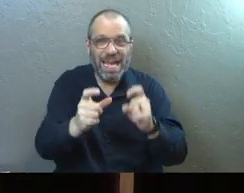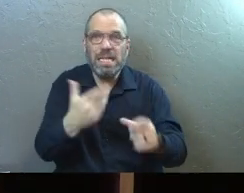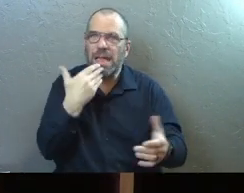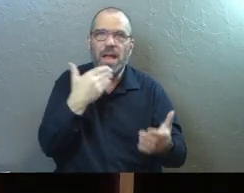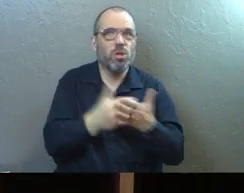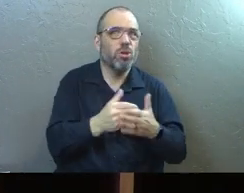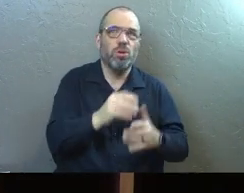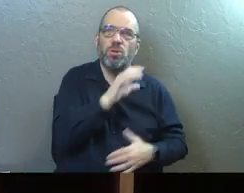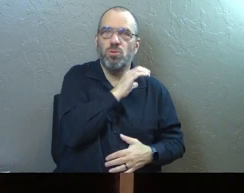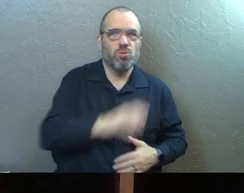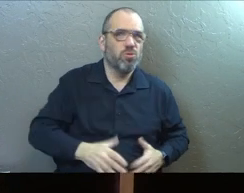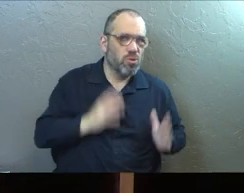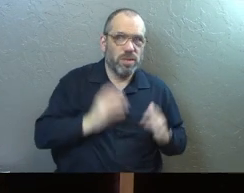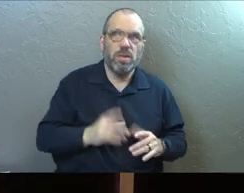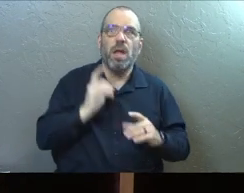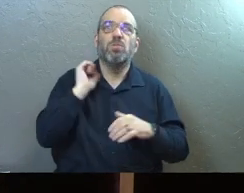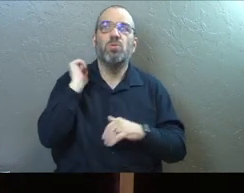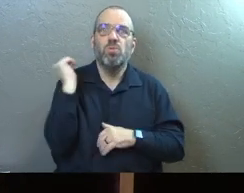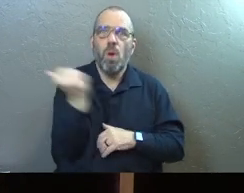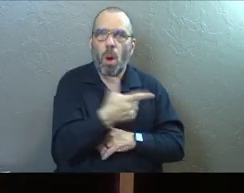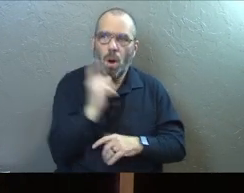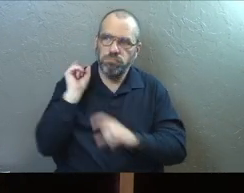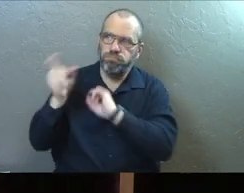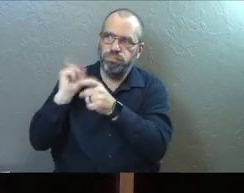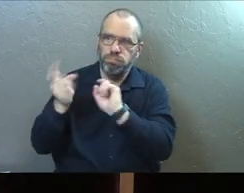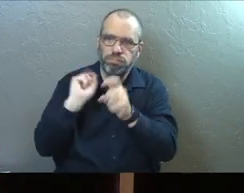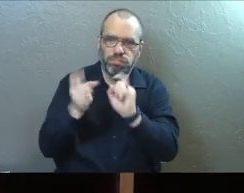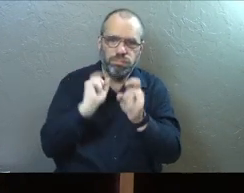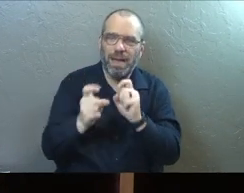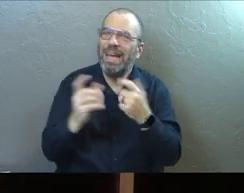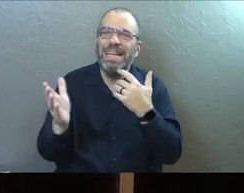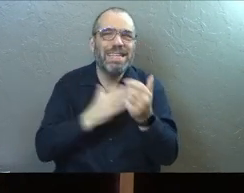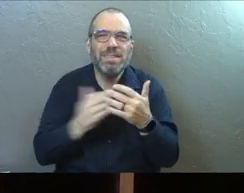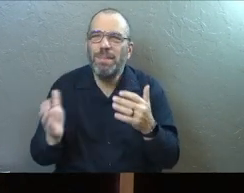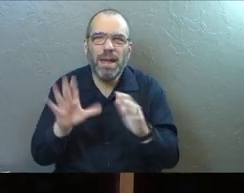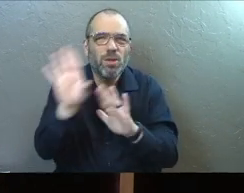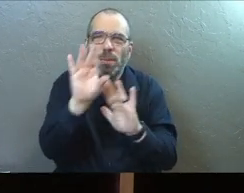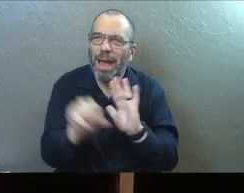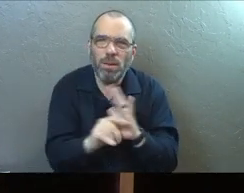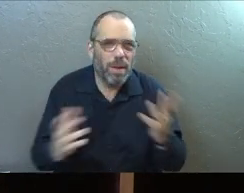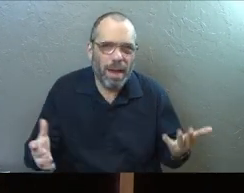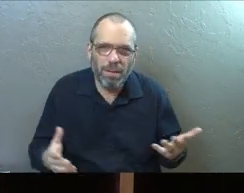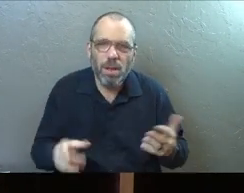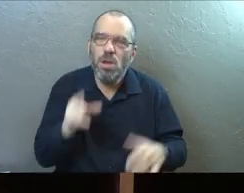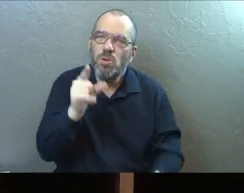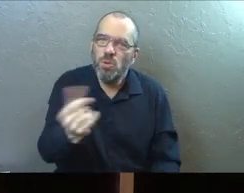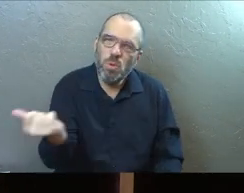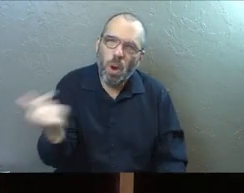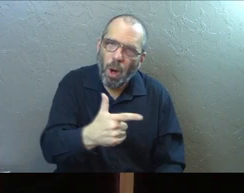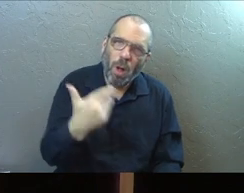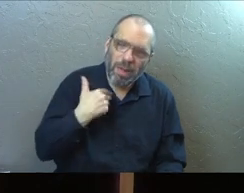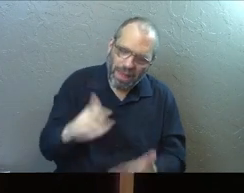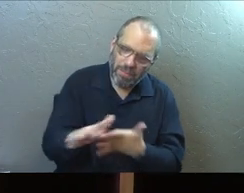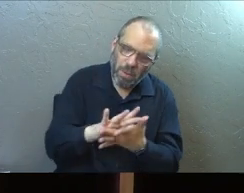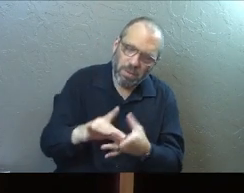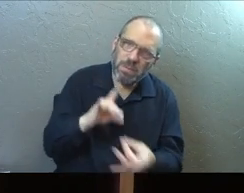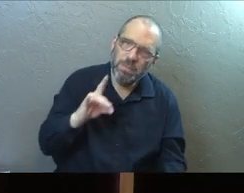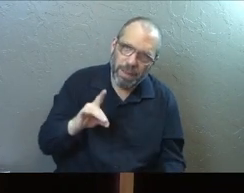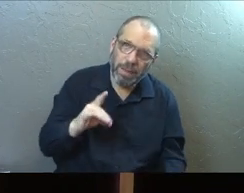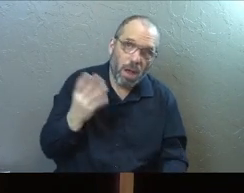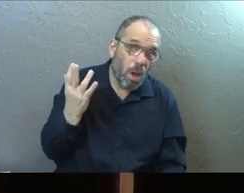really good Christians. And it doesn't matter what your background is. You all get the Holy